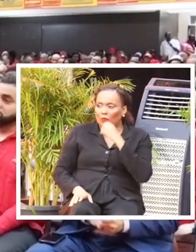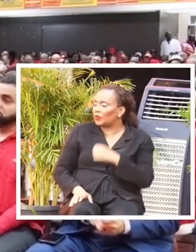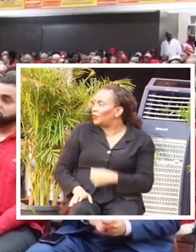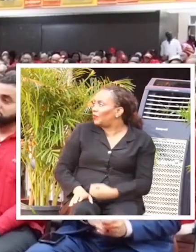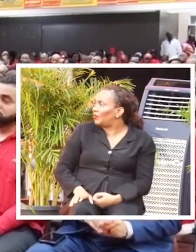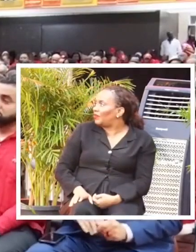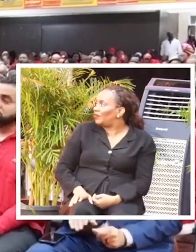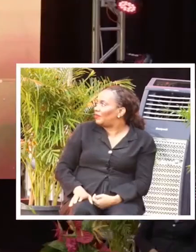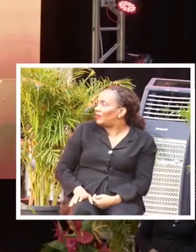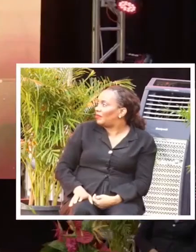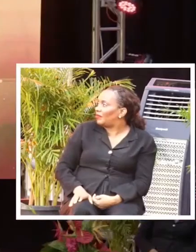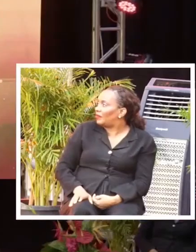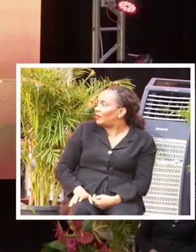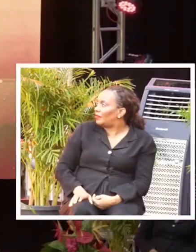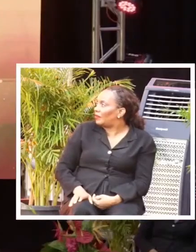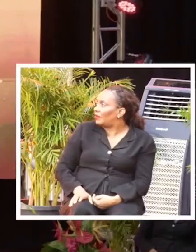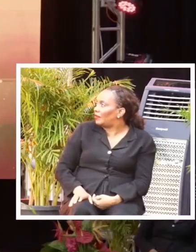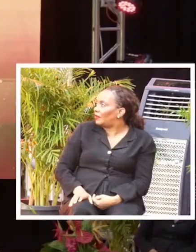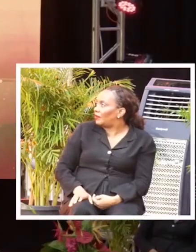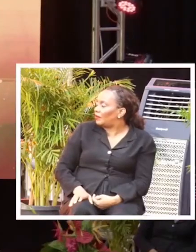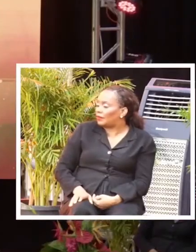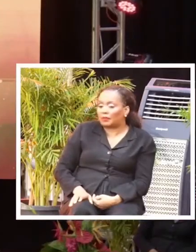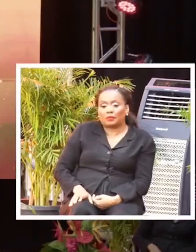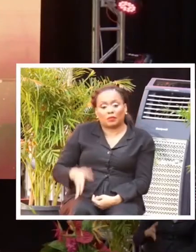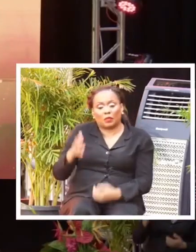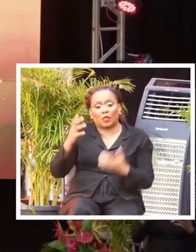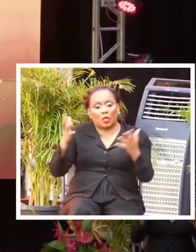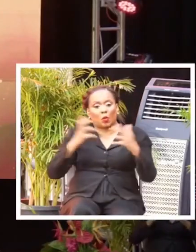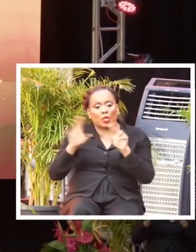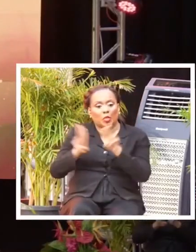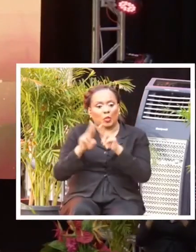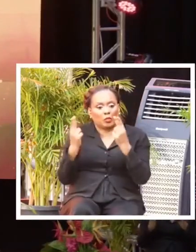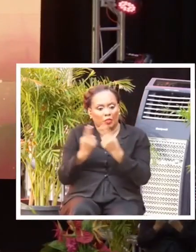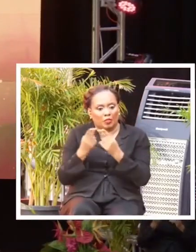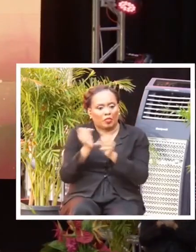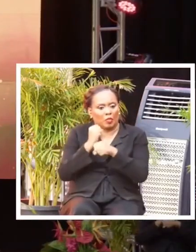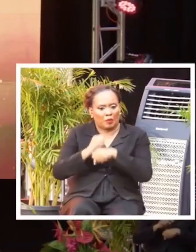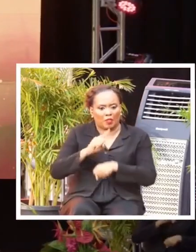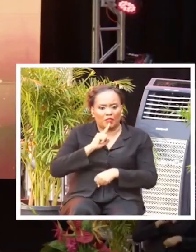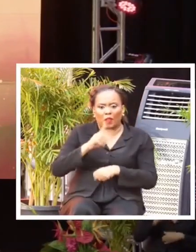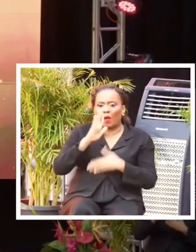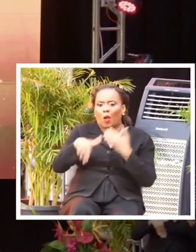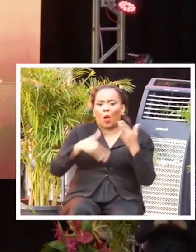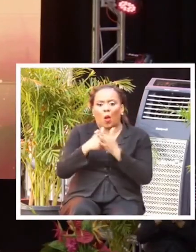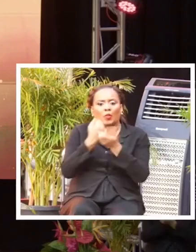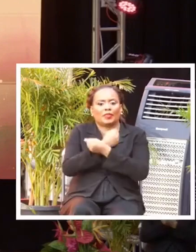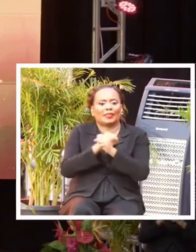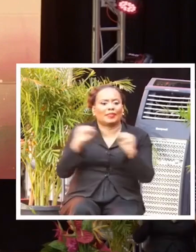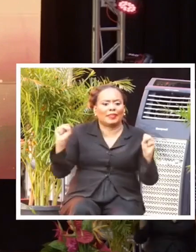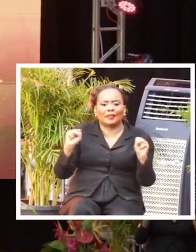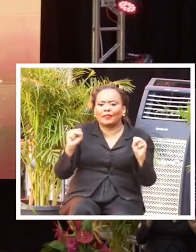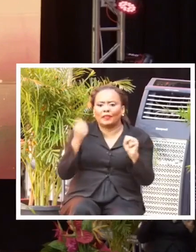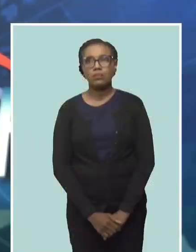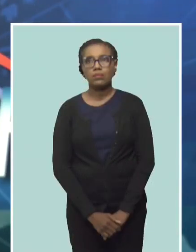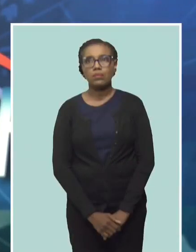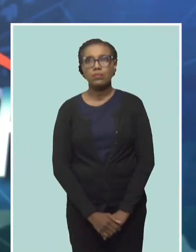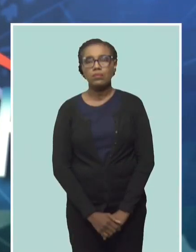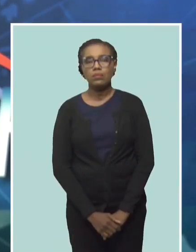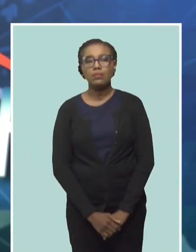for us to work, yours and that of the unions, to put the safety measures in the schools, you shall have